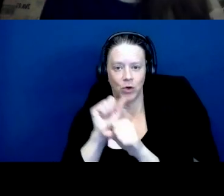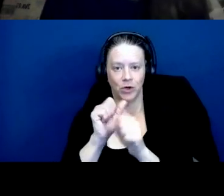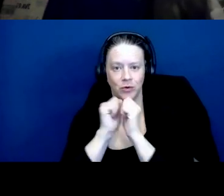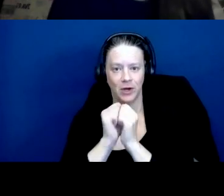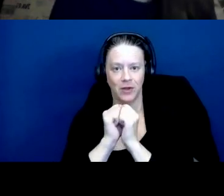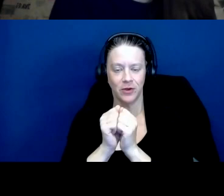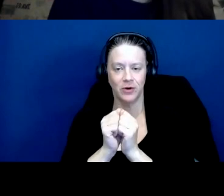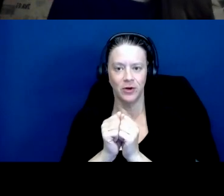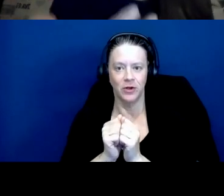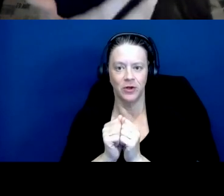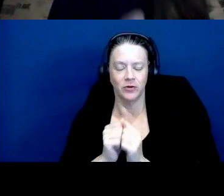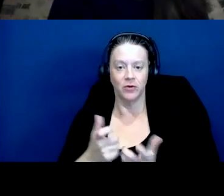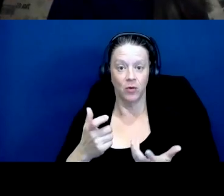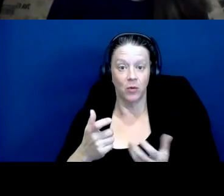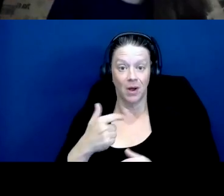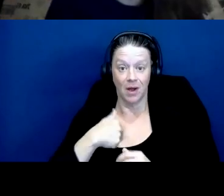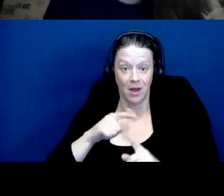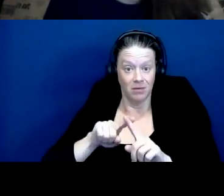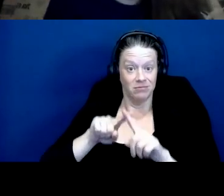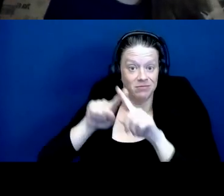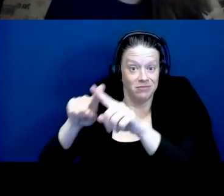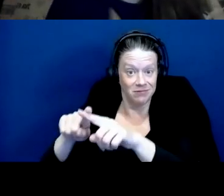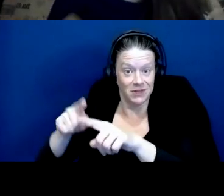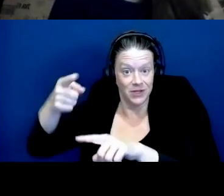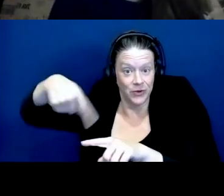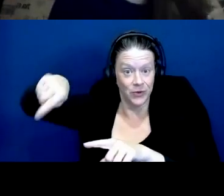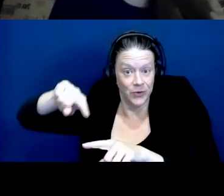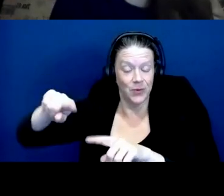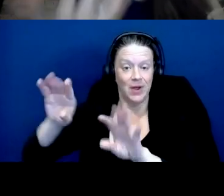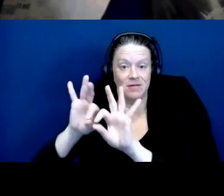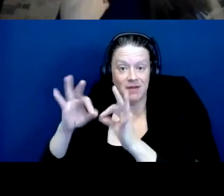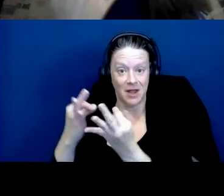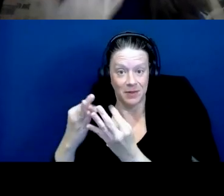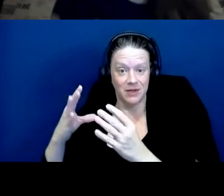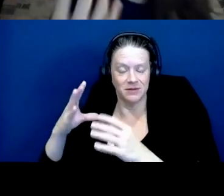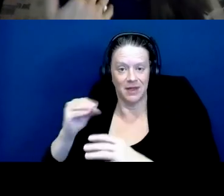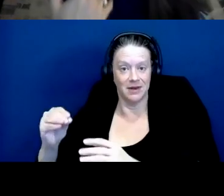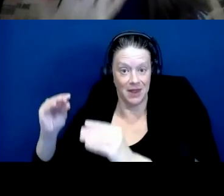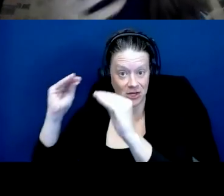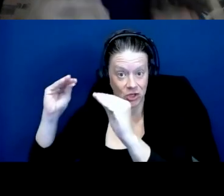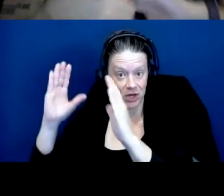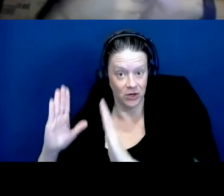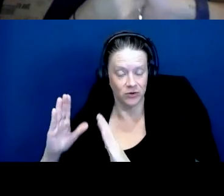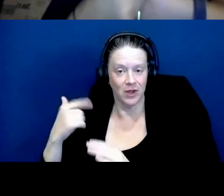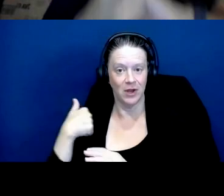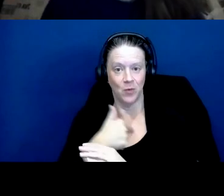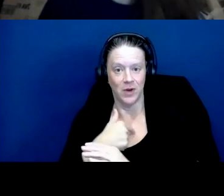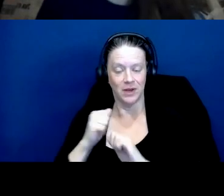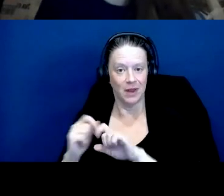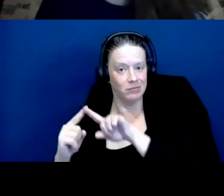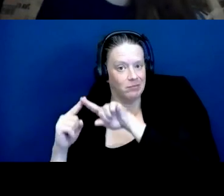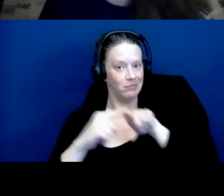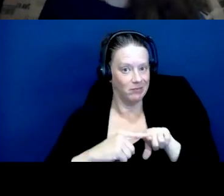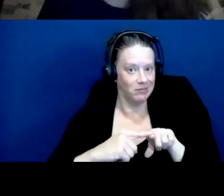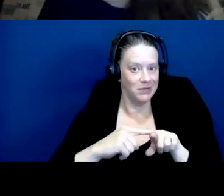you as families and educators, and we can lean on each other to work together to